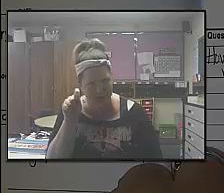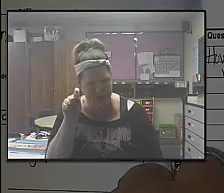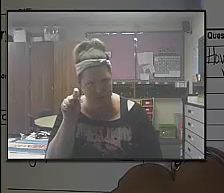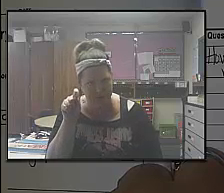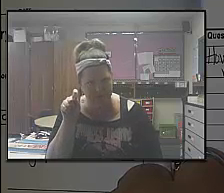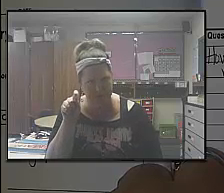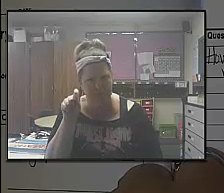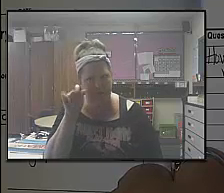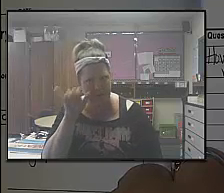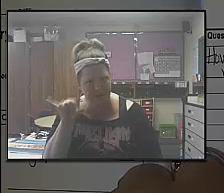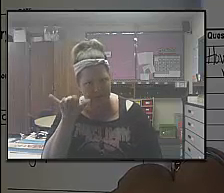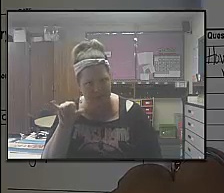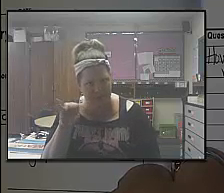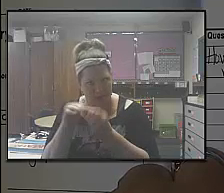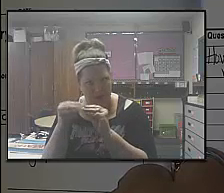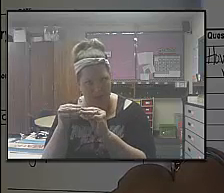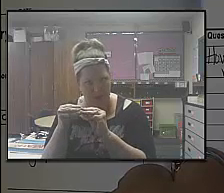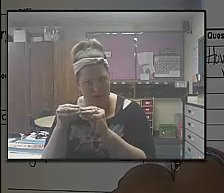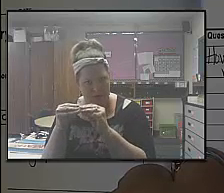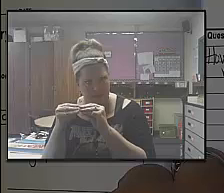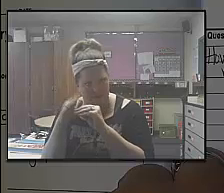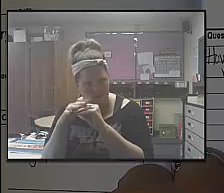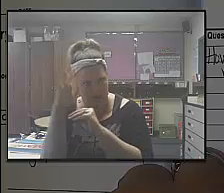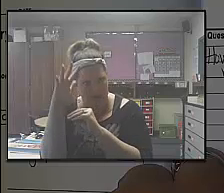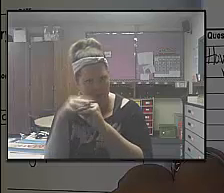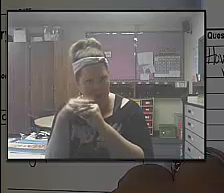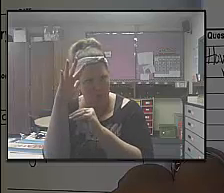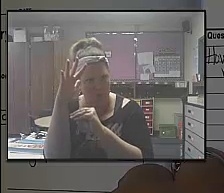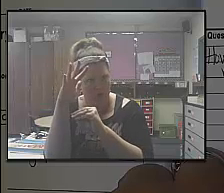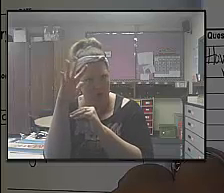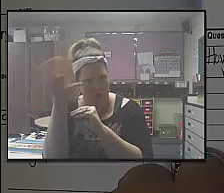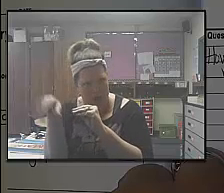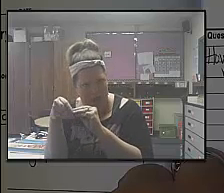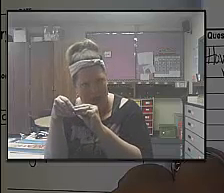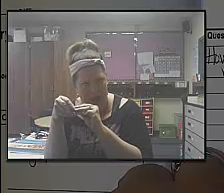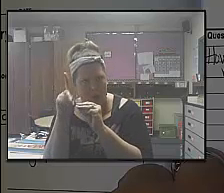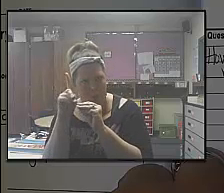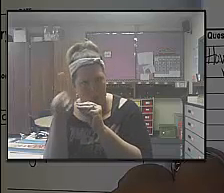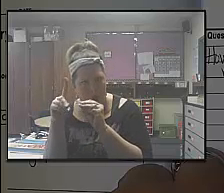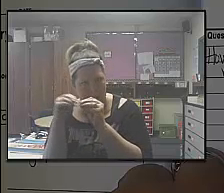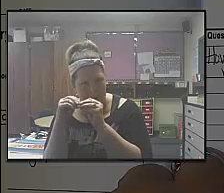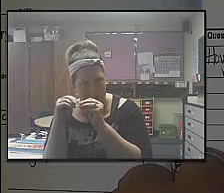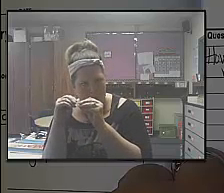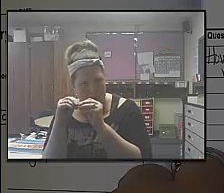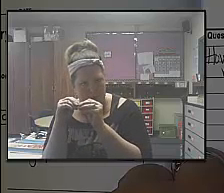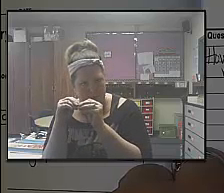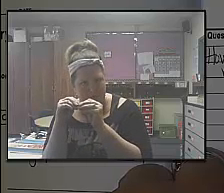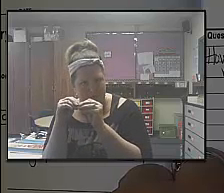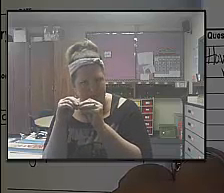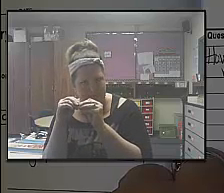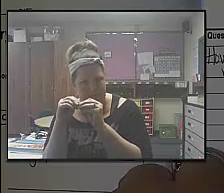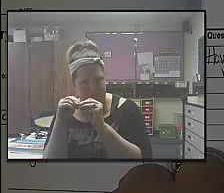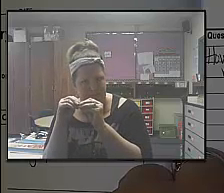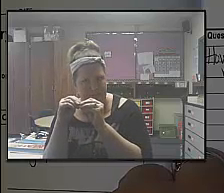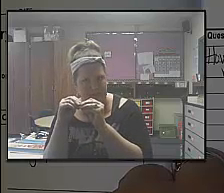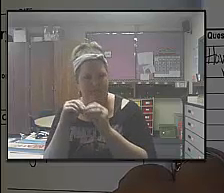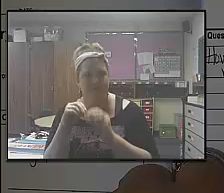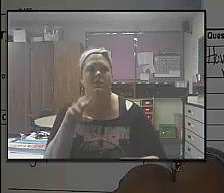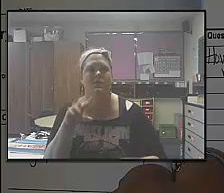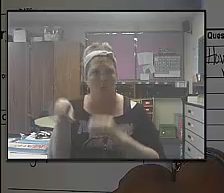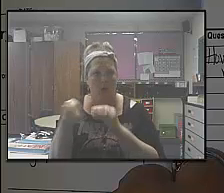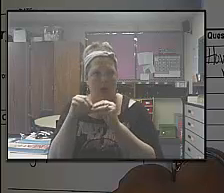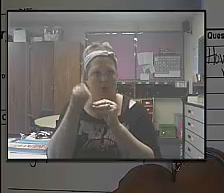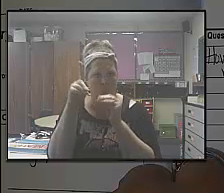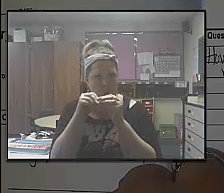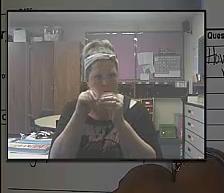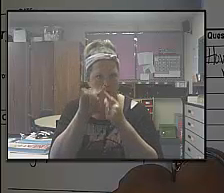this number is more, it's 5 or more points. You're going to add digits in the same place